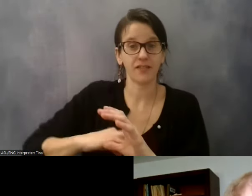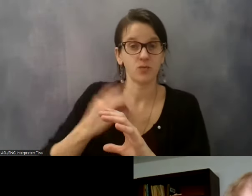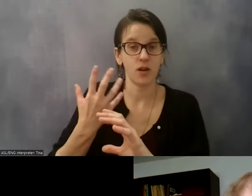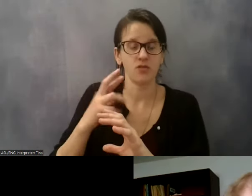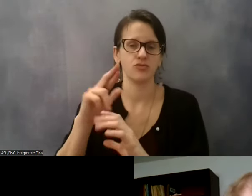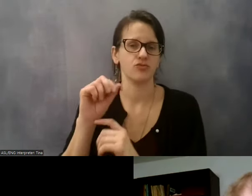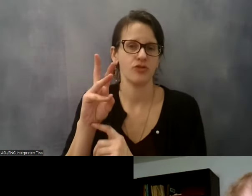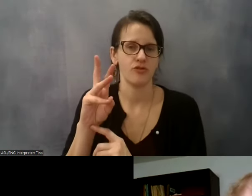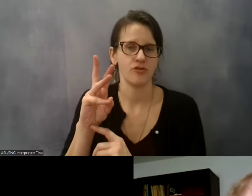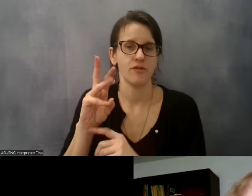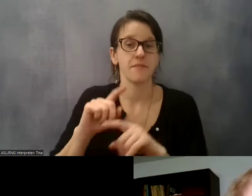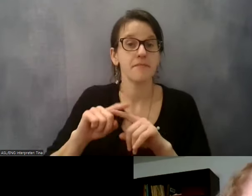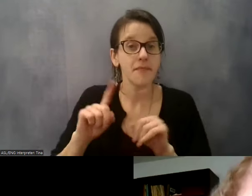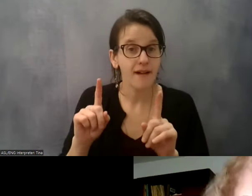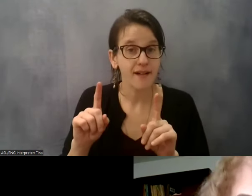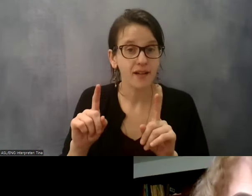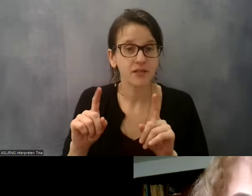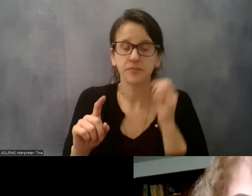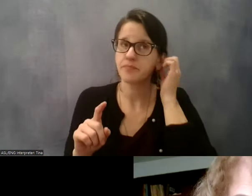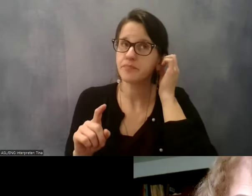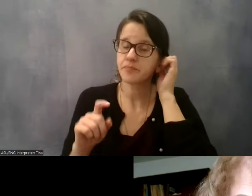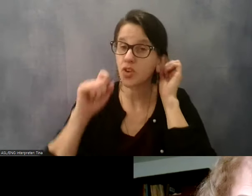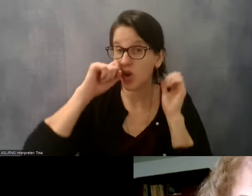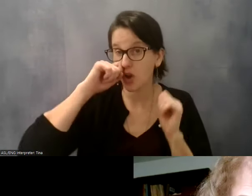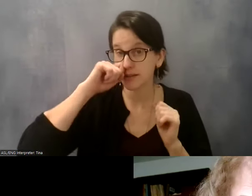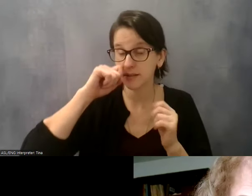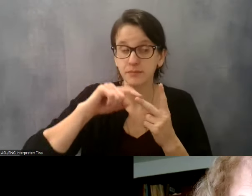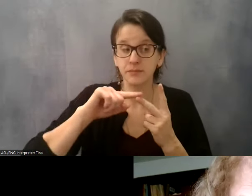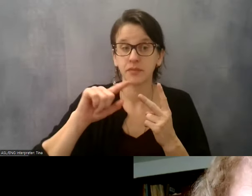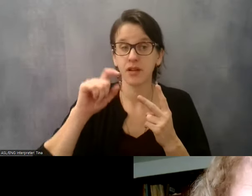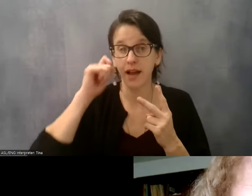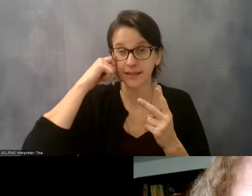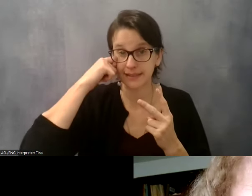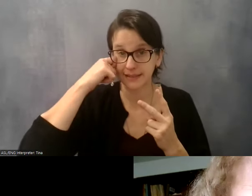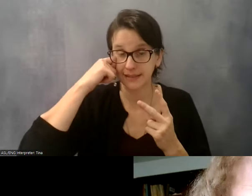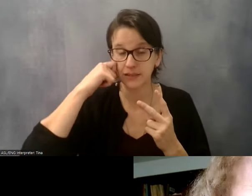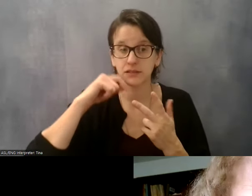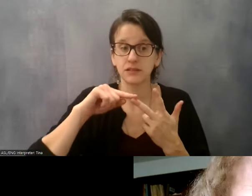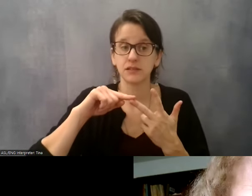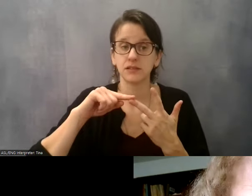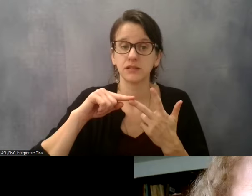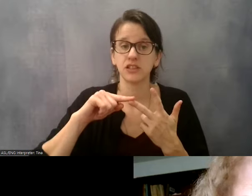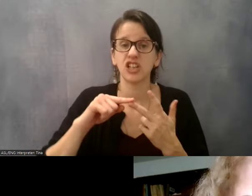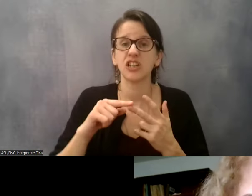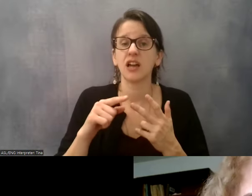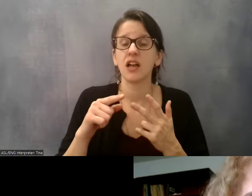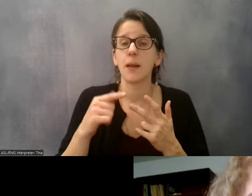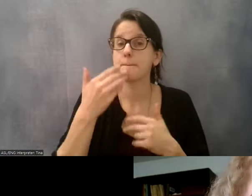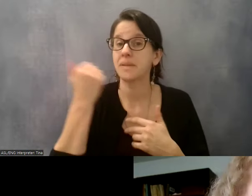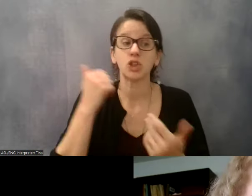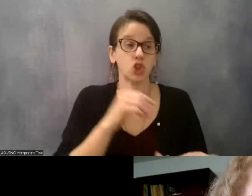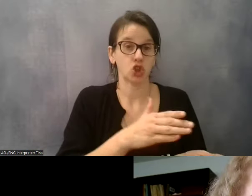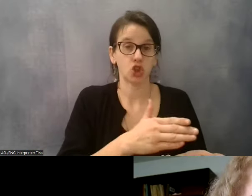What we have learned though is that if you're going to cook garlic or onions, chop them and let them